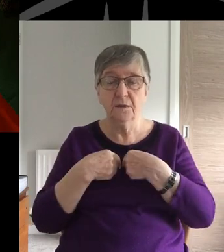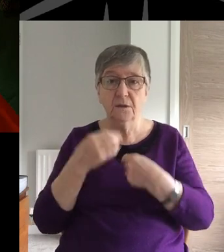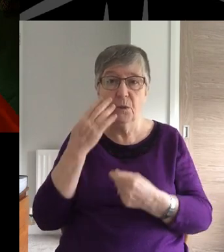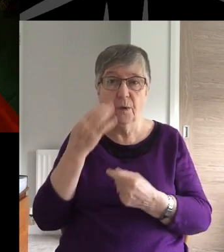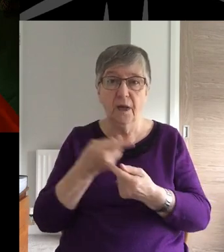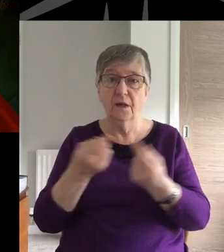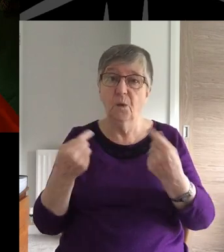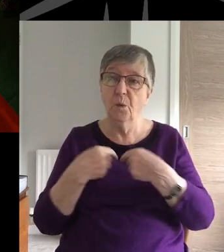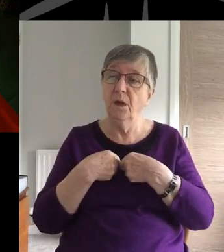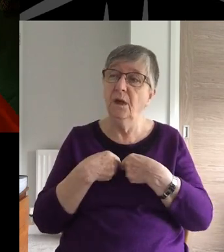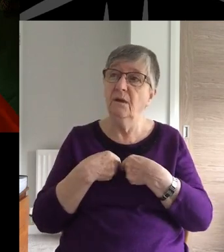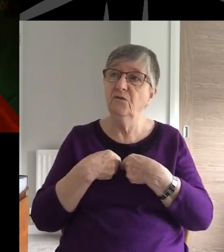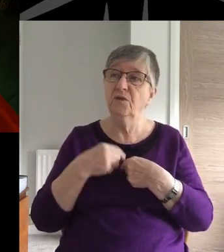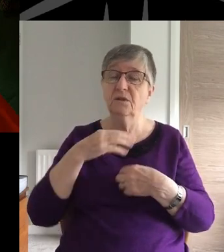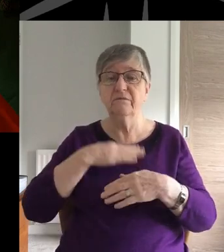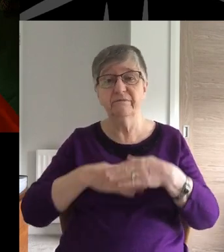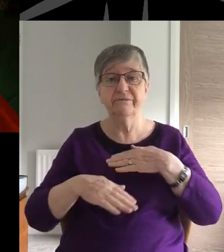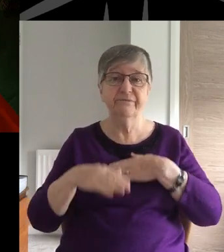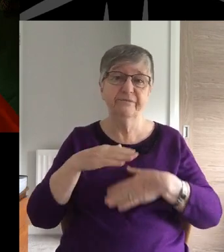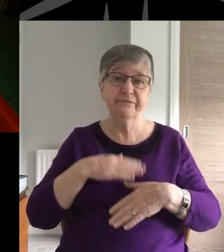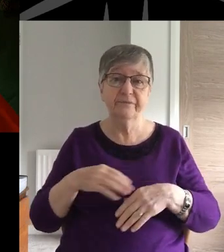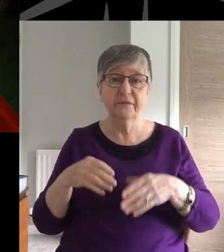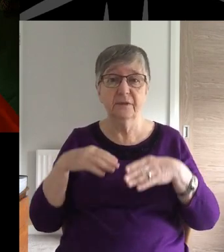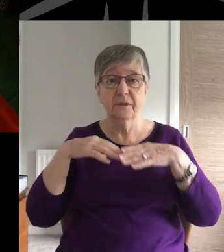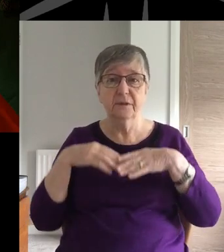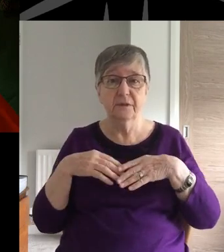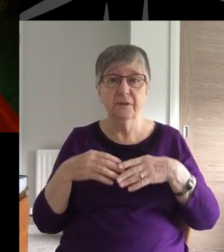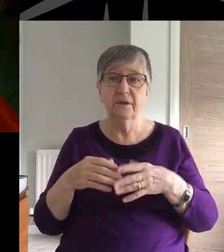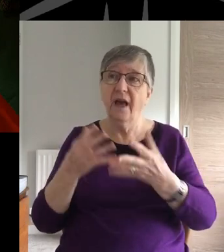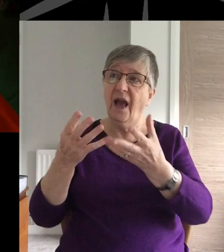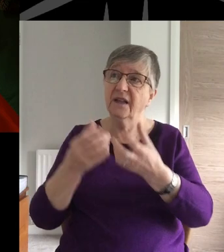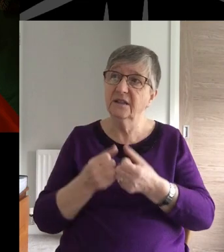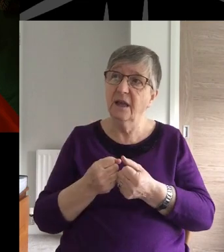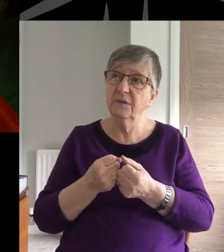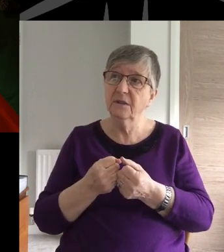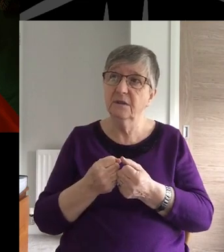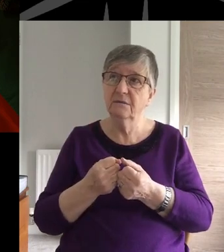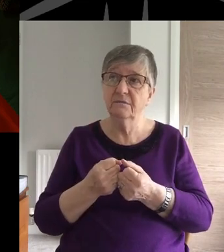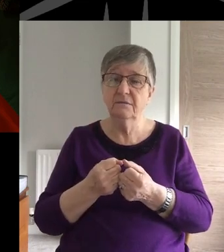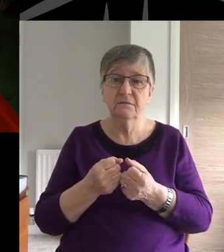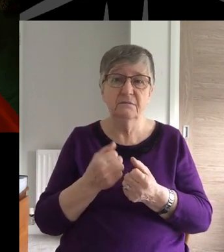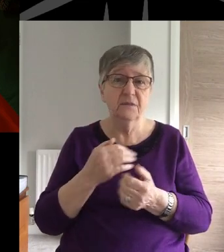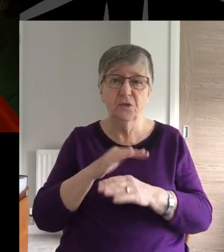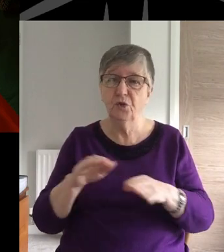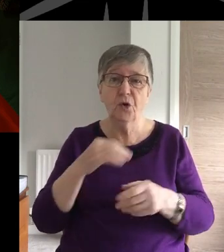Forgive us for the times for when we have settled for far less than you want to give us.